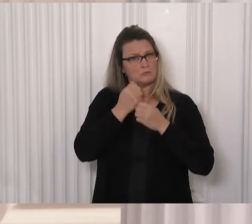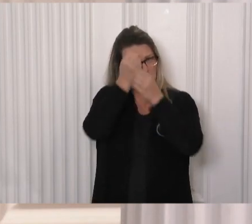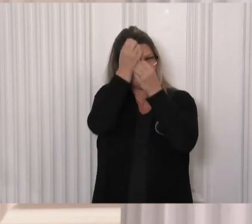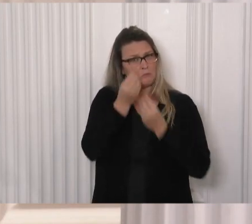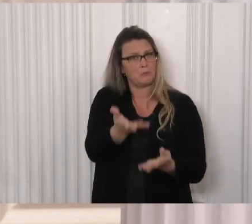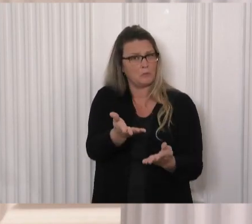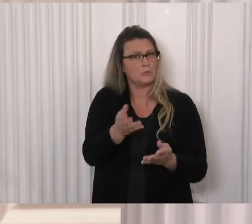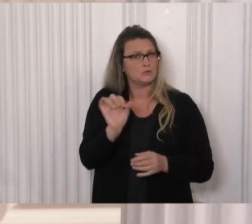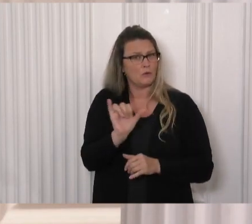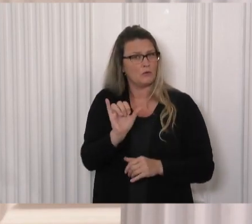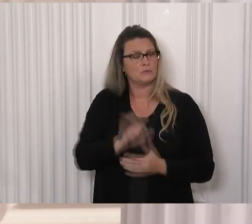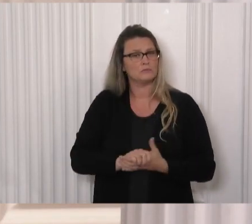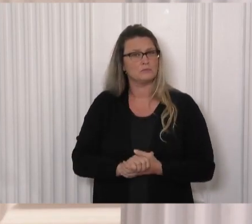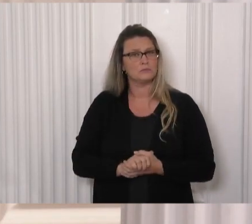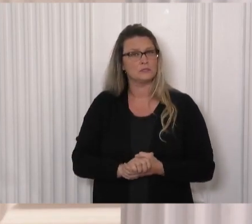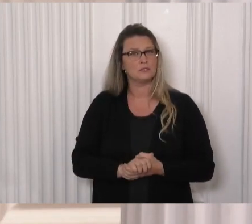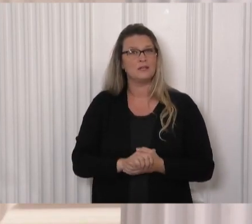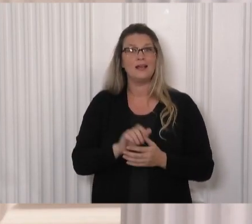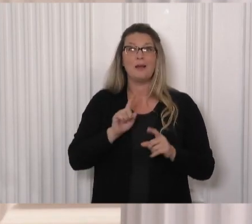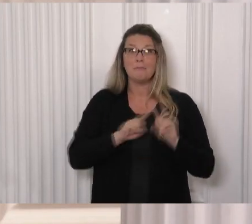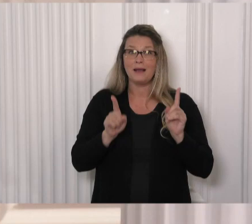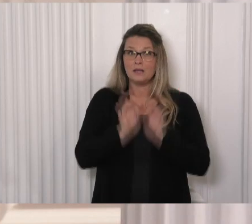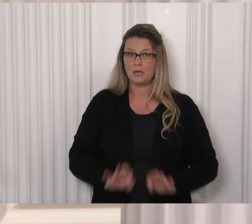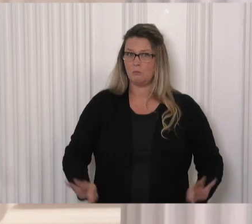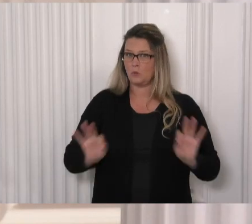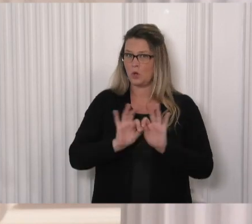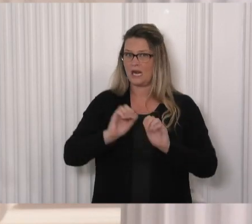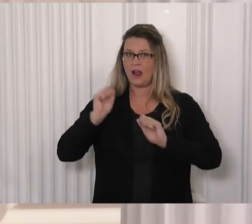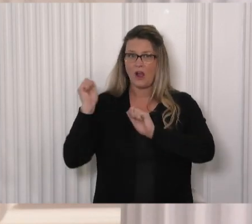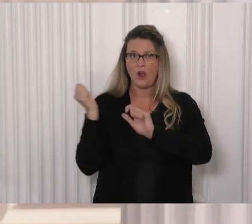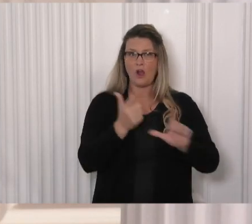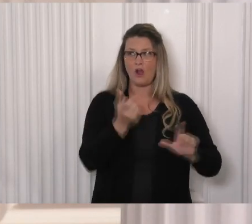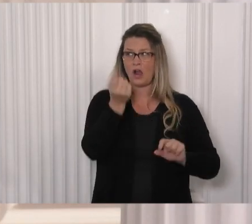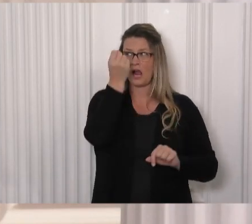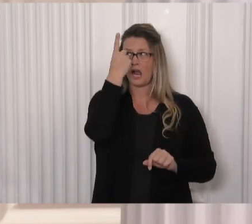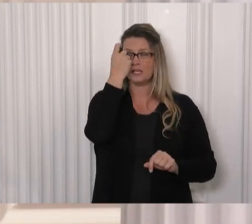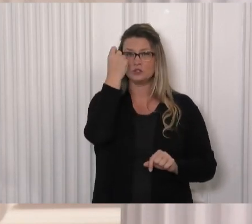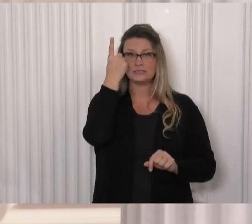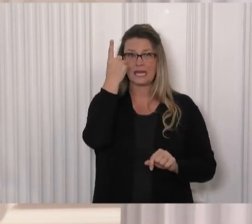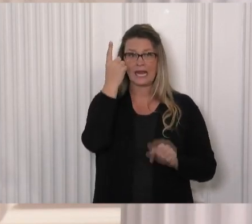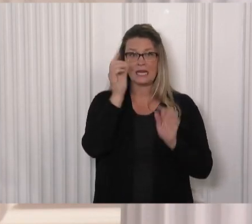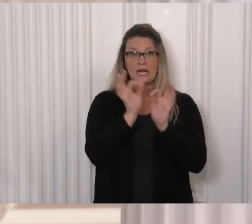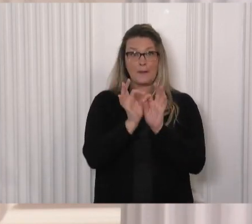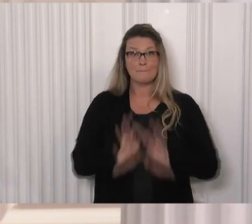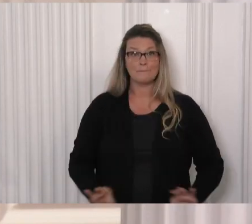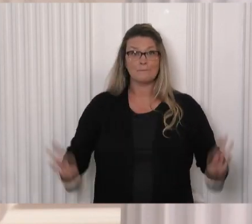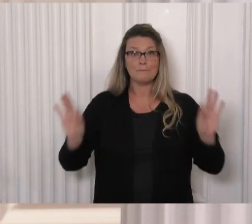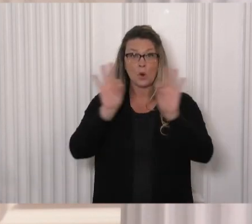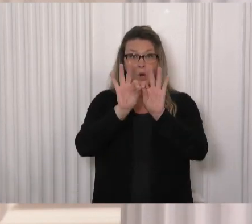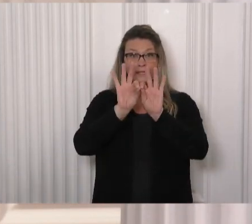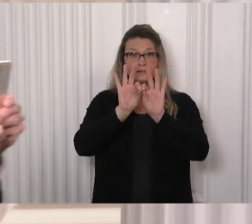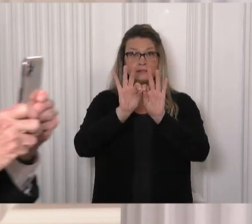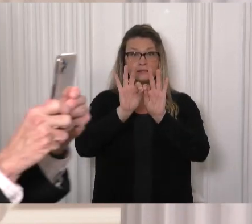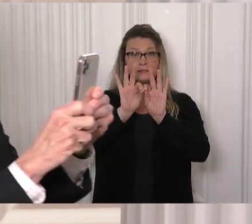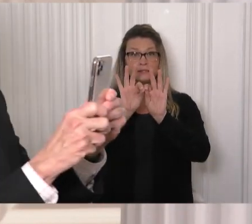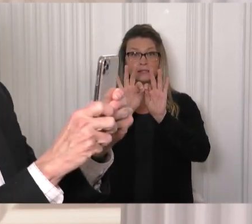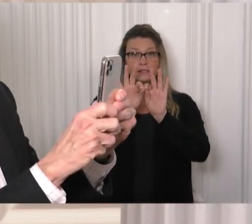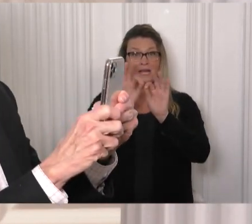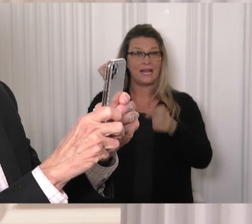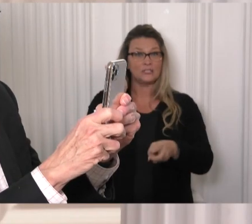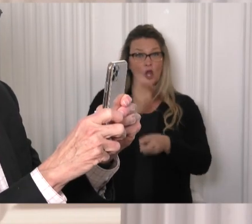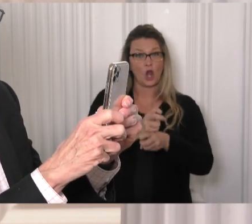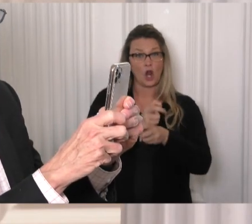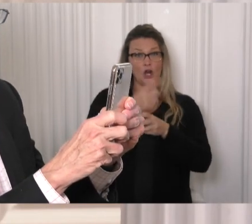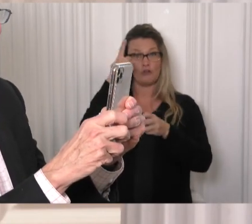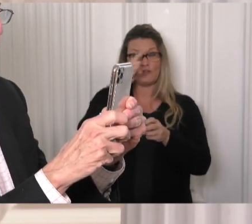us understand the magnitude of this situation today. The magnitude is unbelievable. It's hard for any